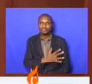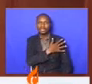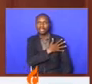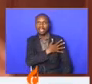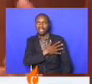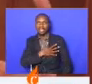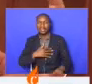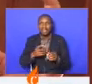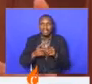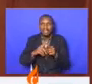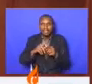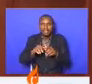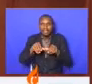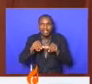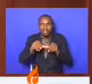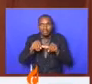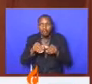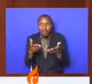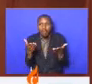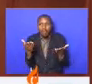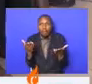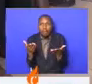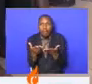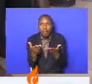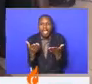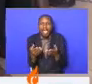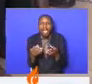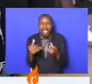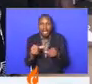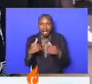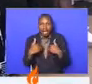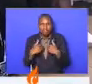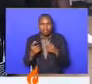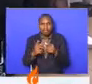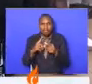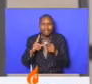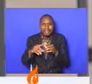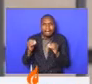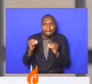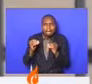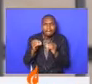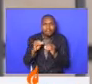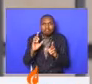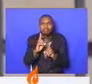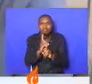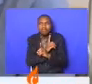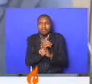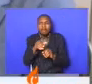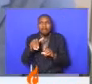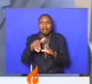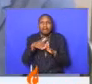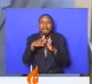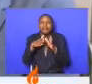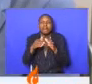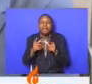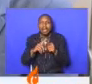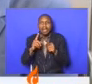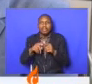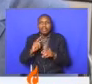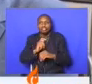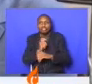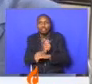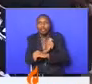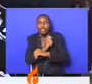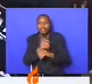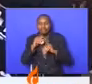we need to do is figure out where that can be. Onyana baoni kwa baumira na babuata ni kuruwa sebiombe awa sense mweo kwa na maigili yogochia